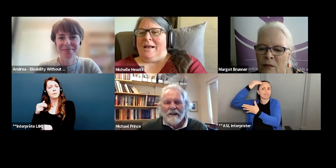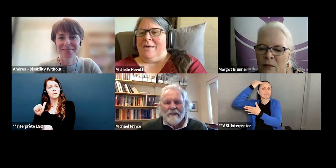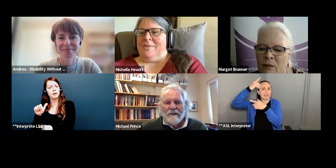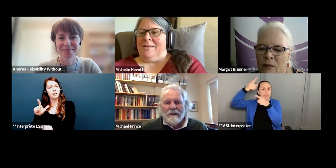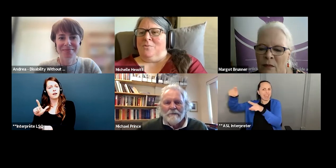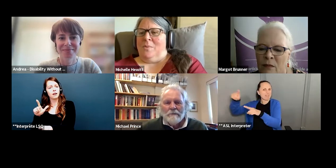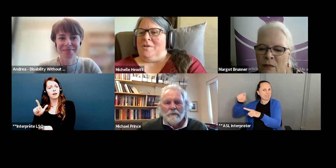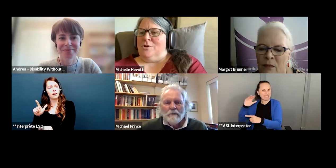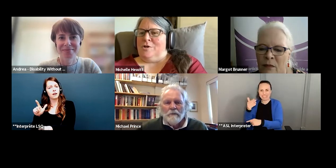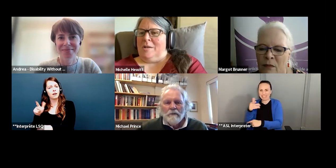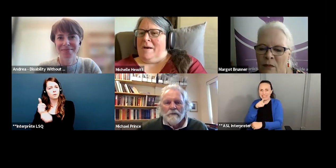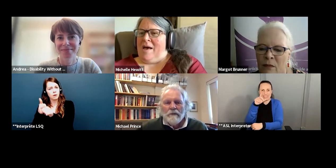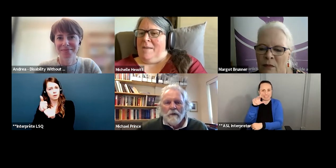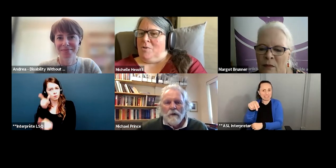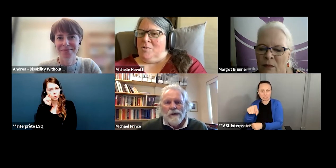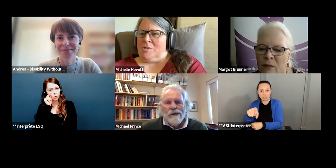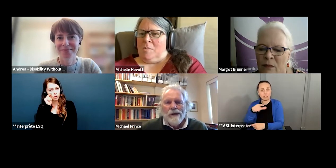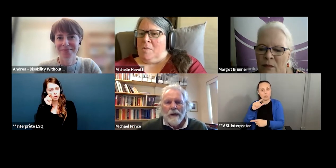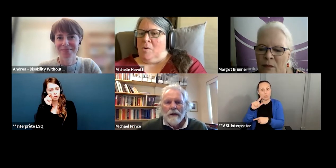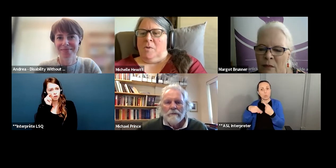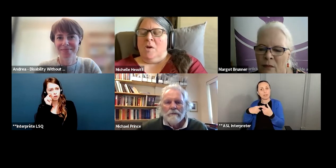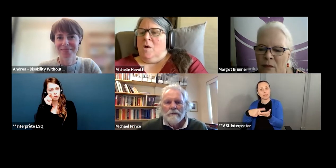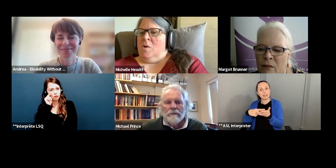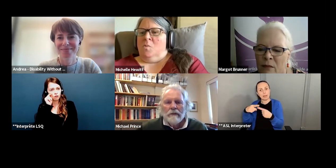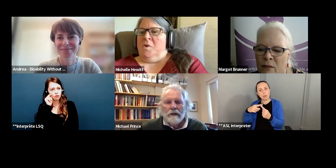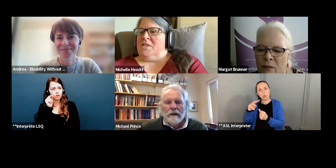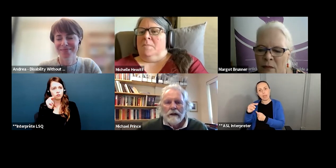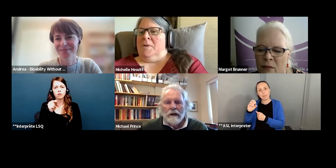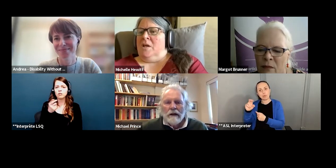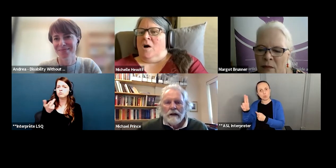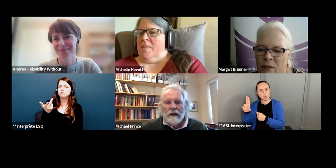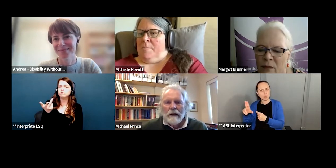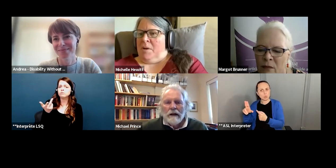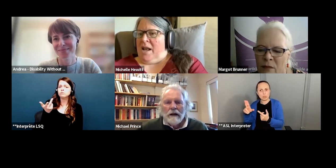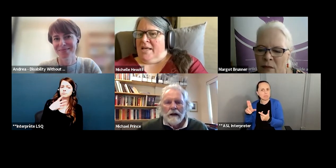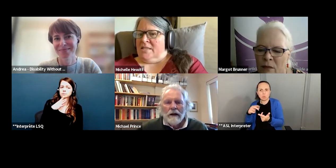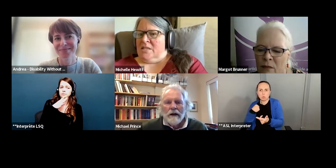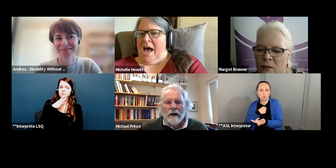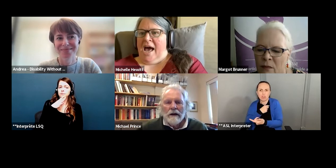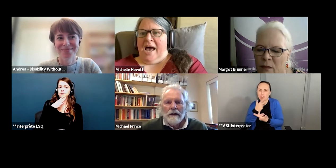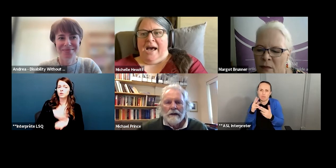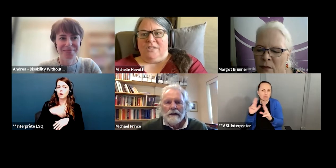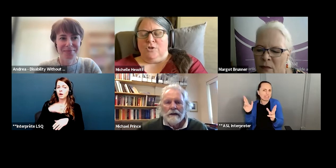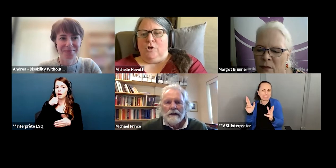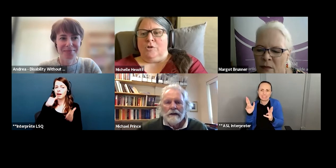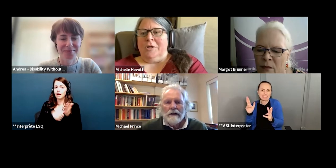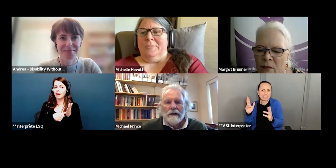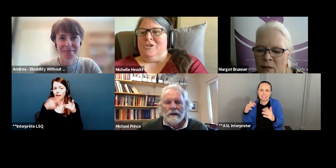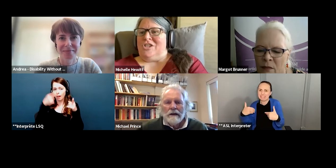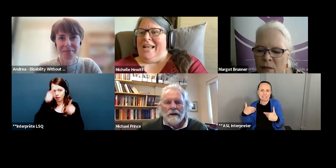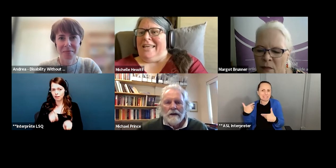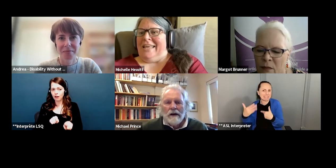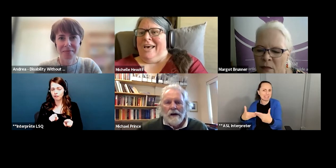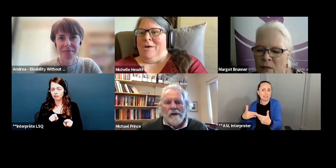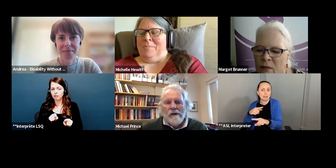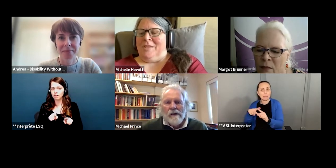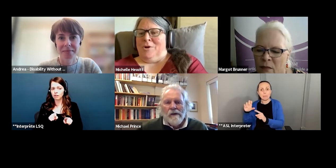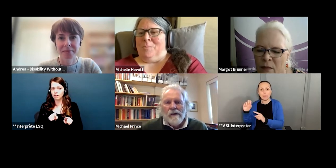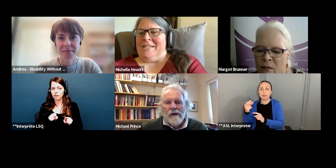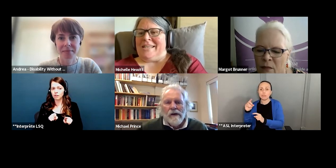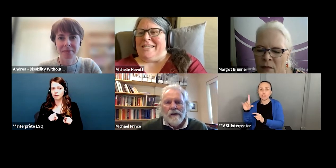think when we're talking about MOUs at the moment, we're simply not in that place at all. But